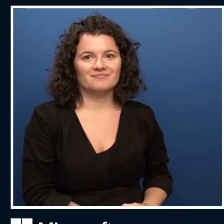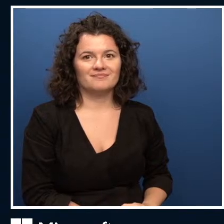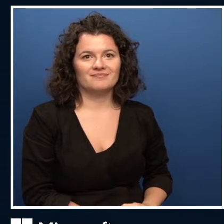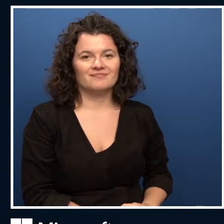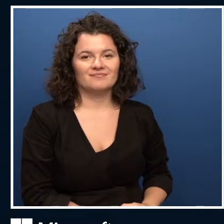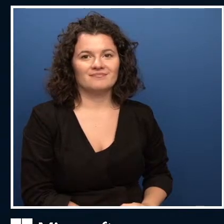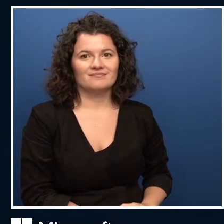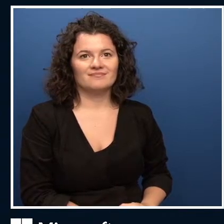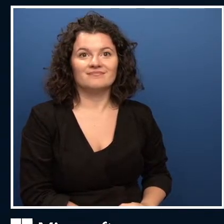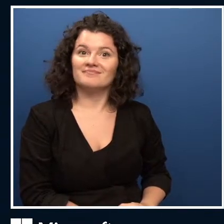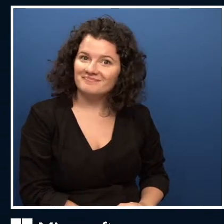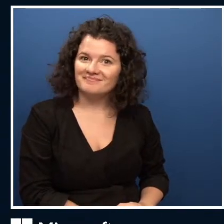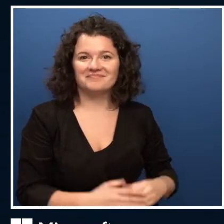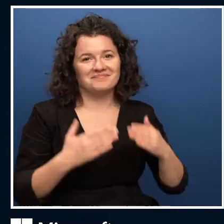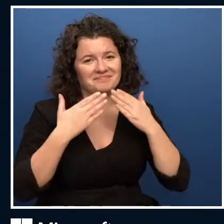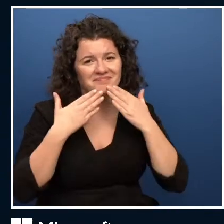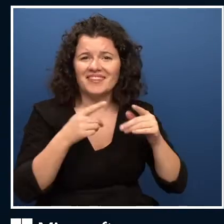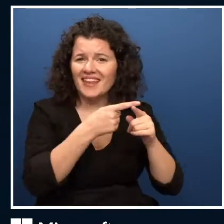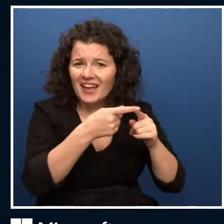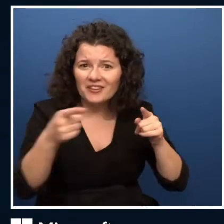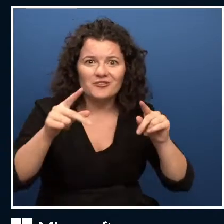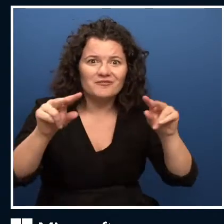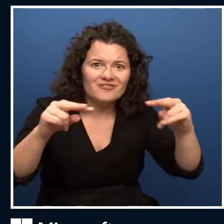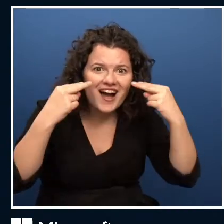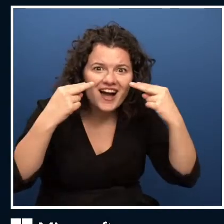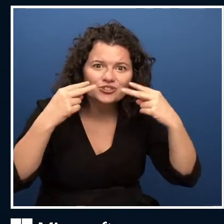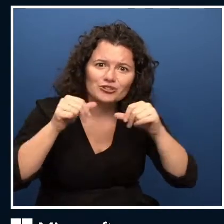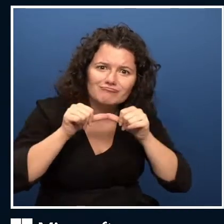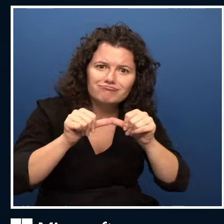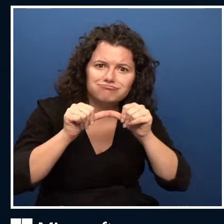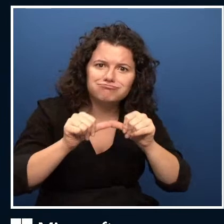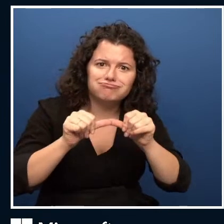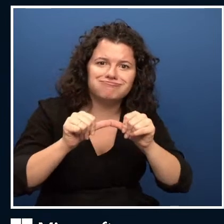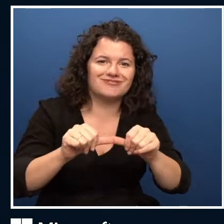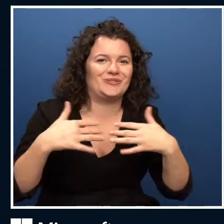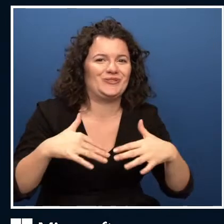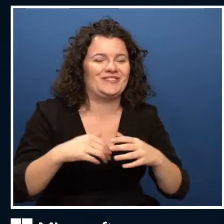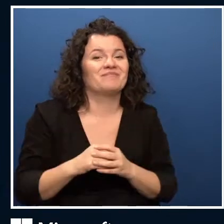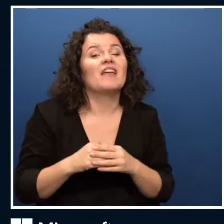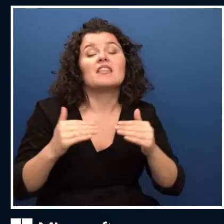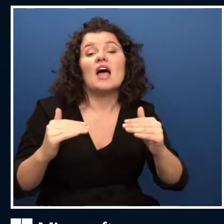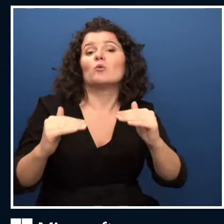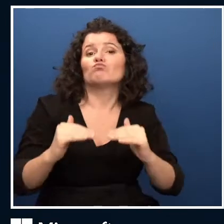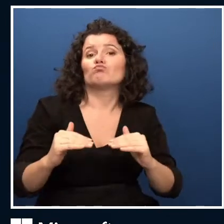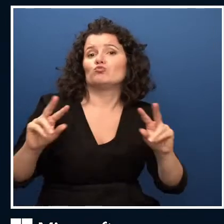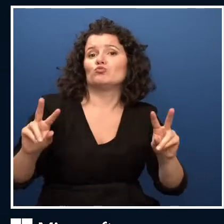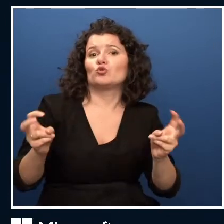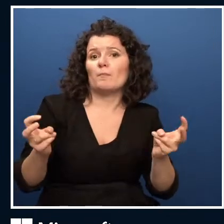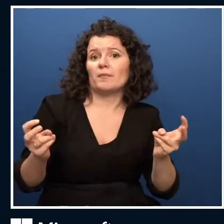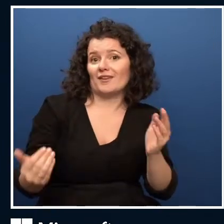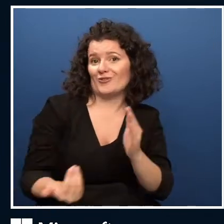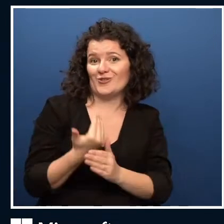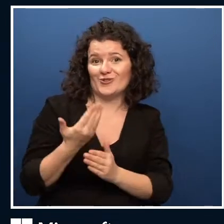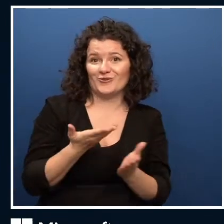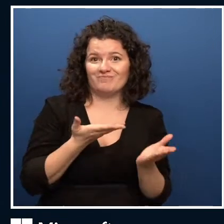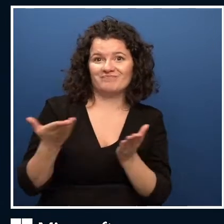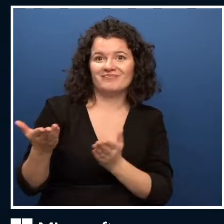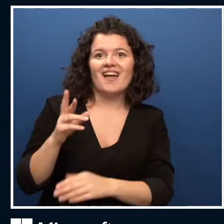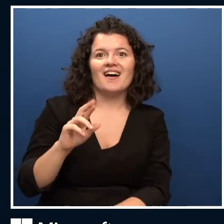So thank you everyone for staying with us. We have our next session now, and I would like to introduce Raghav,